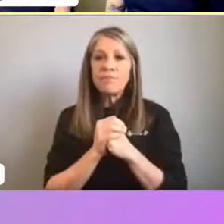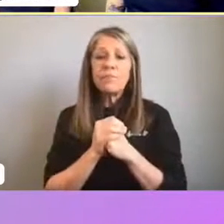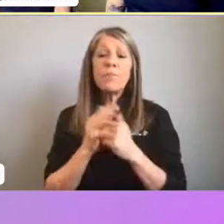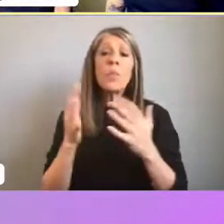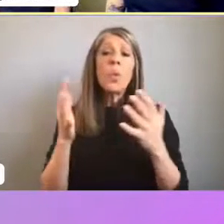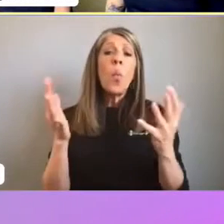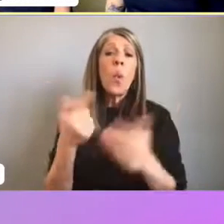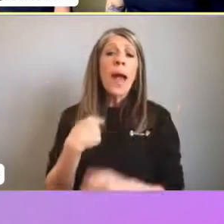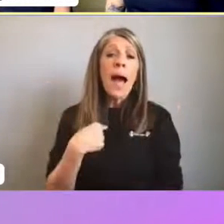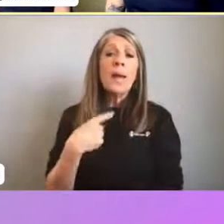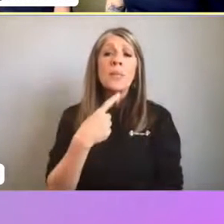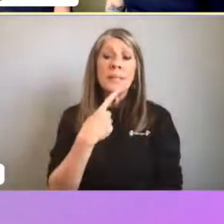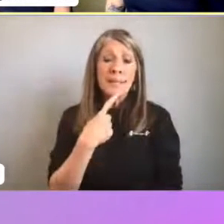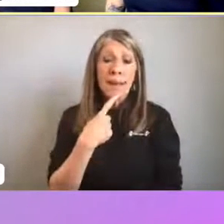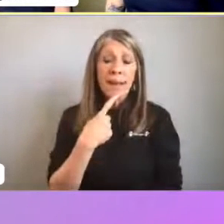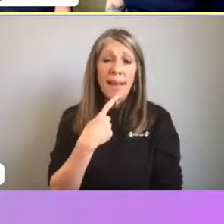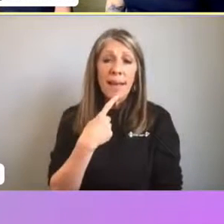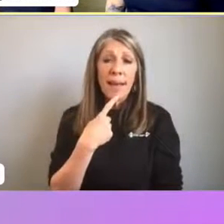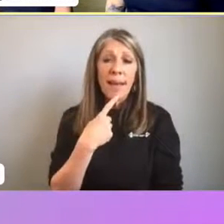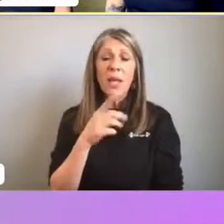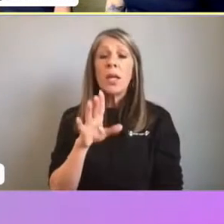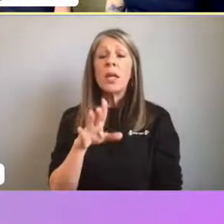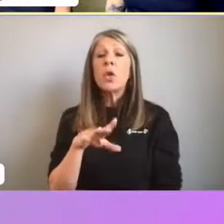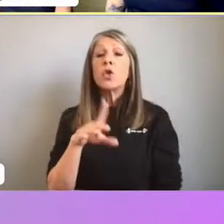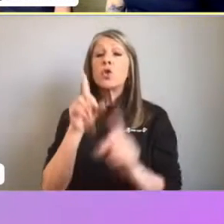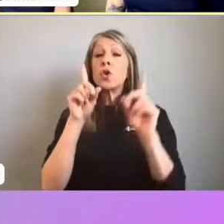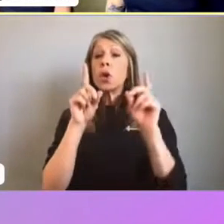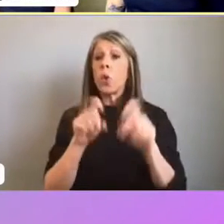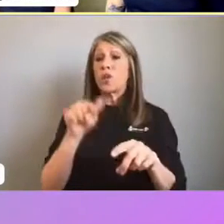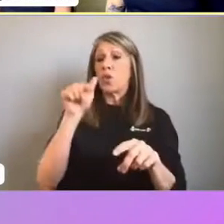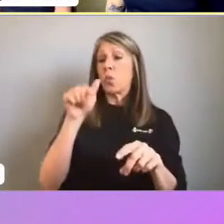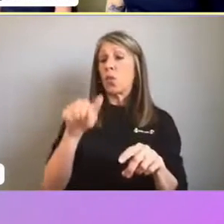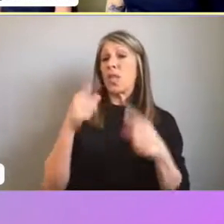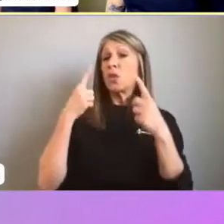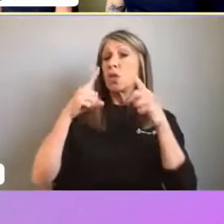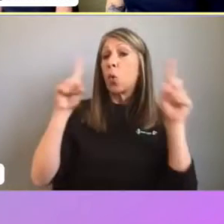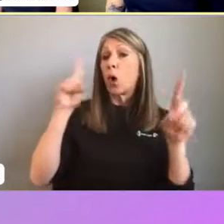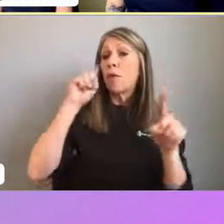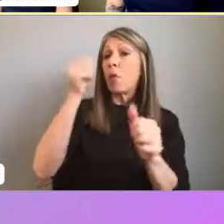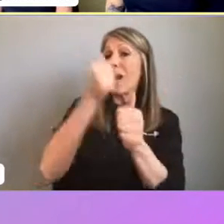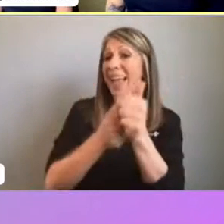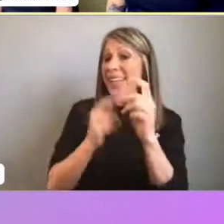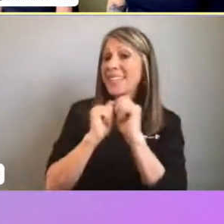I would say is, to the question, will this work for any team?